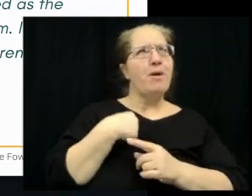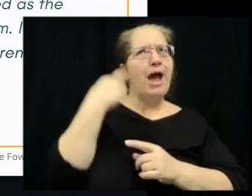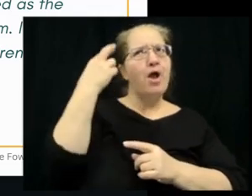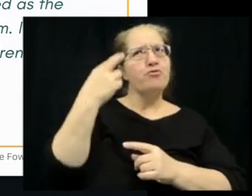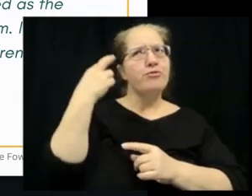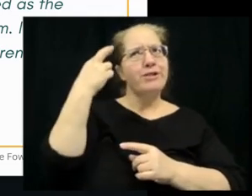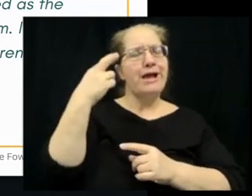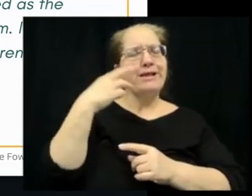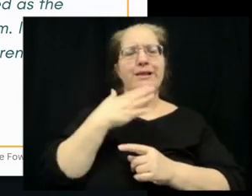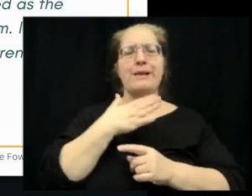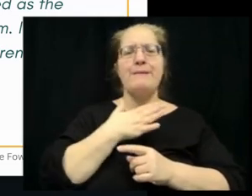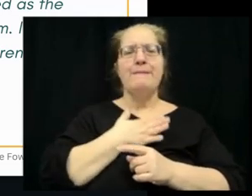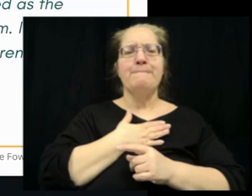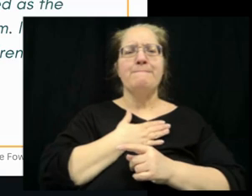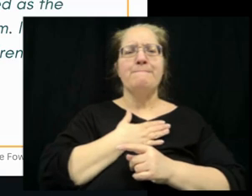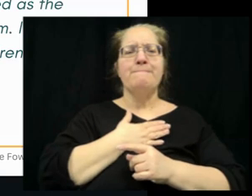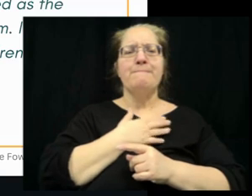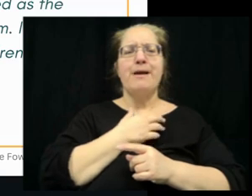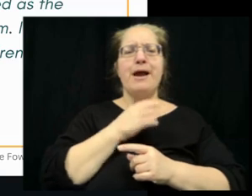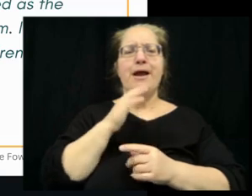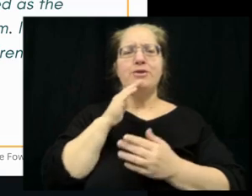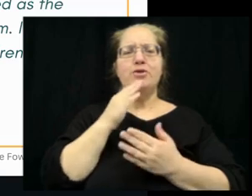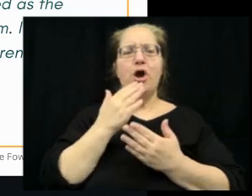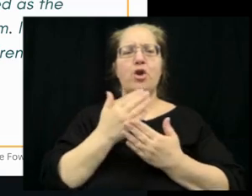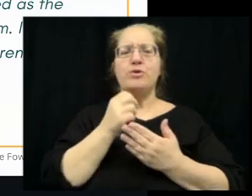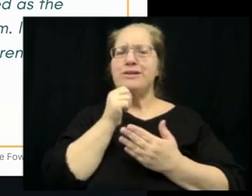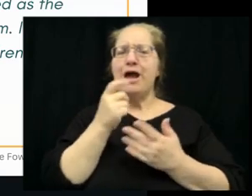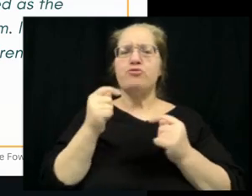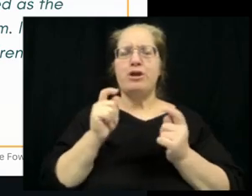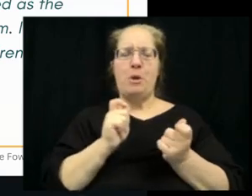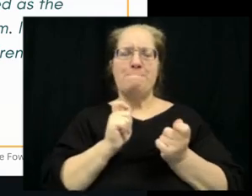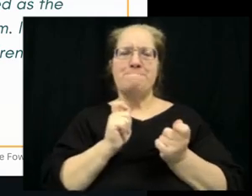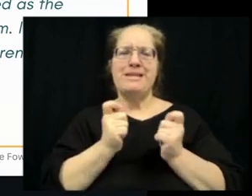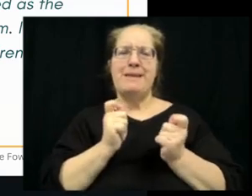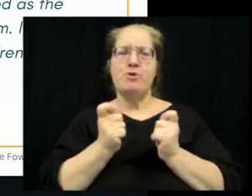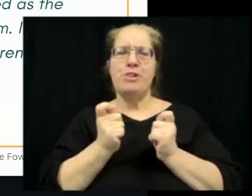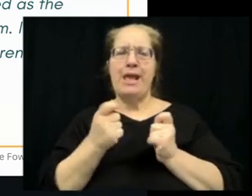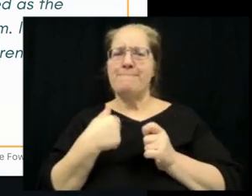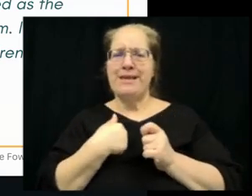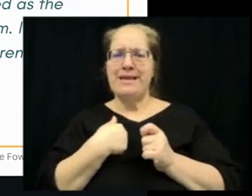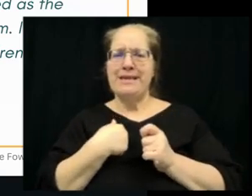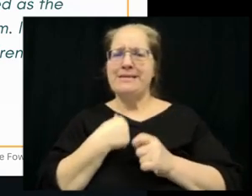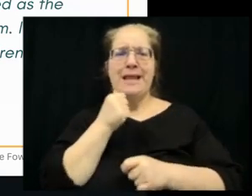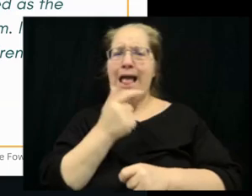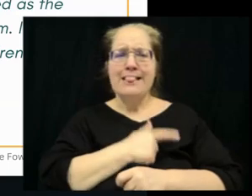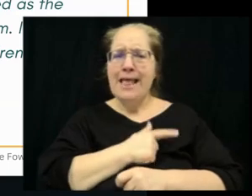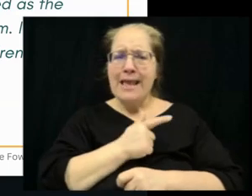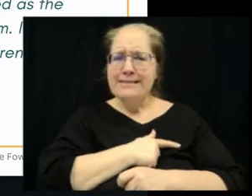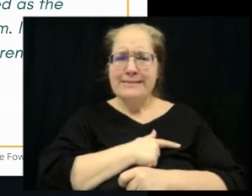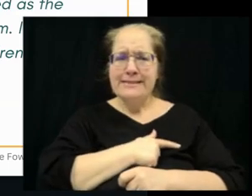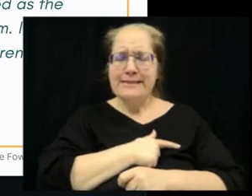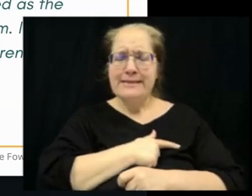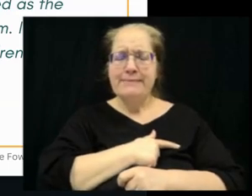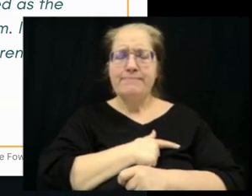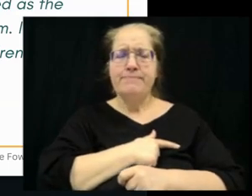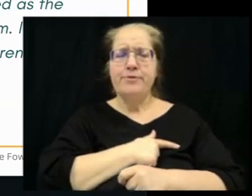wasn't being manipulative and she wasn't just trying to be lazy like I thought. What she was